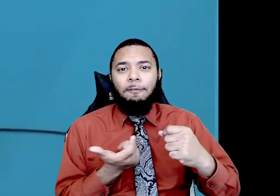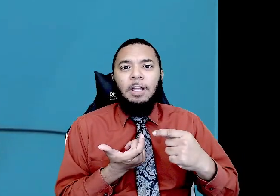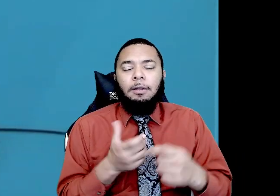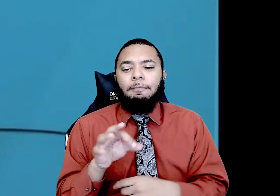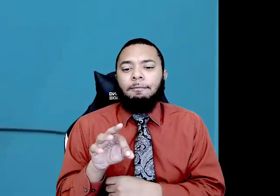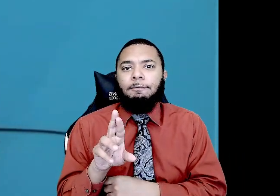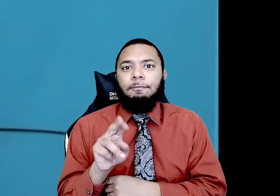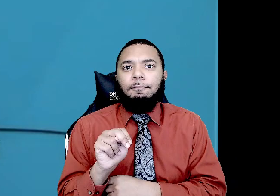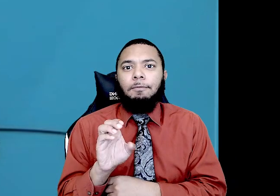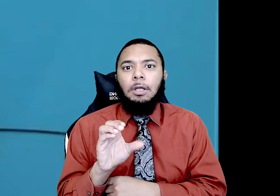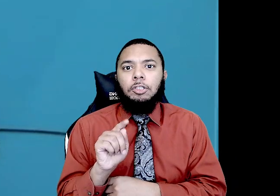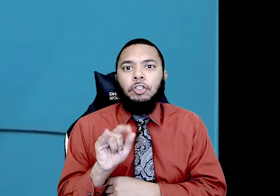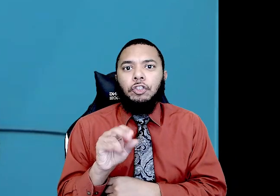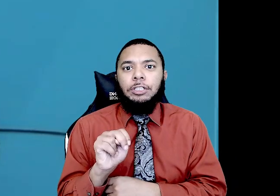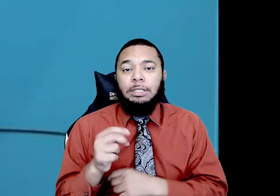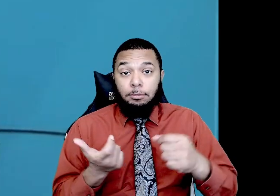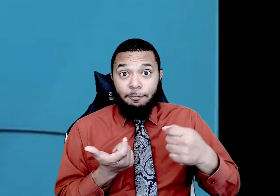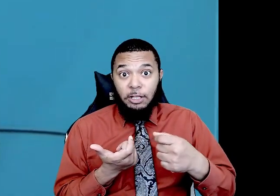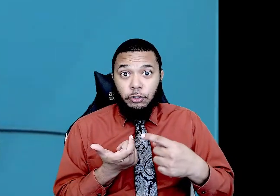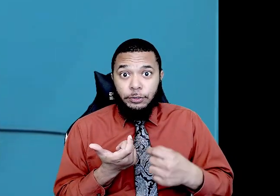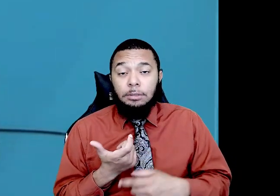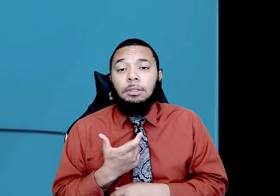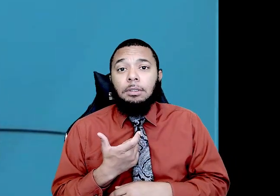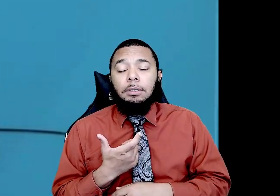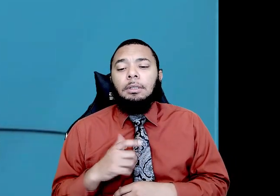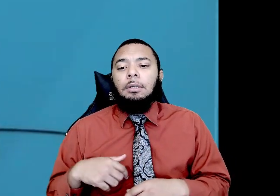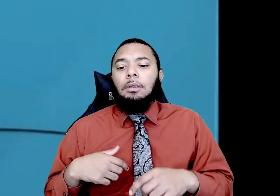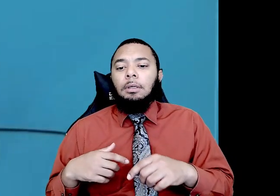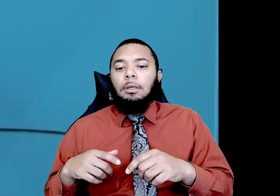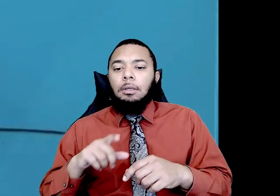Right? We'd be here. But we're actually